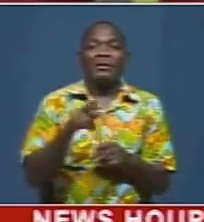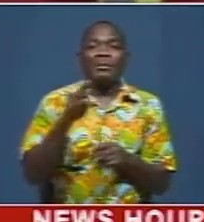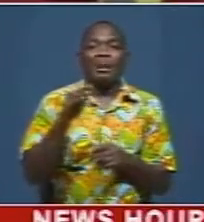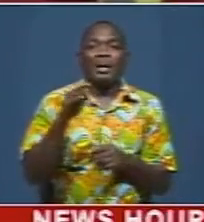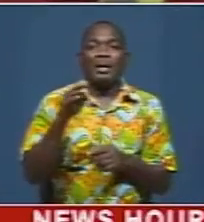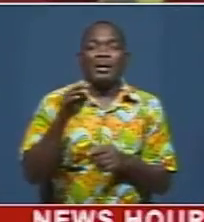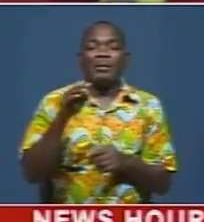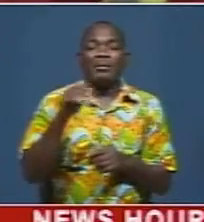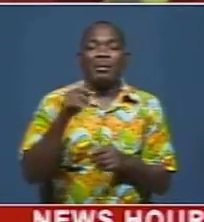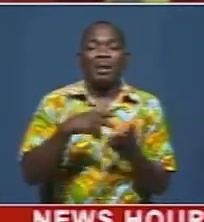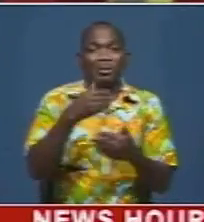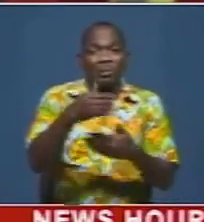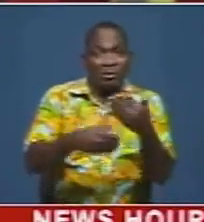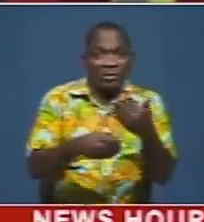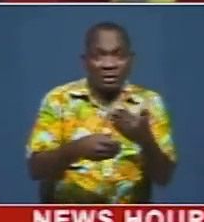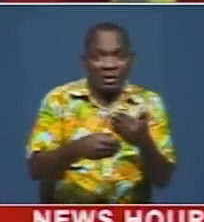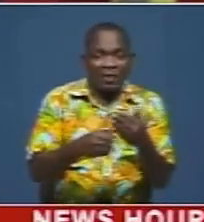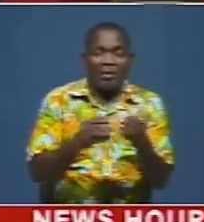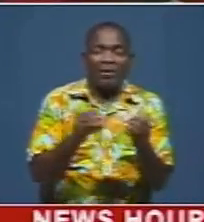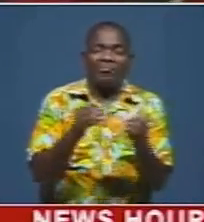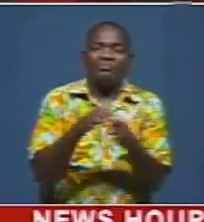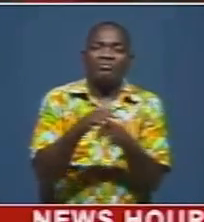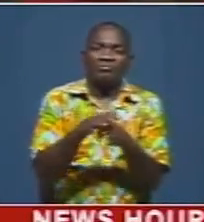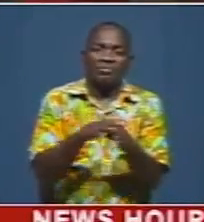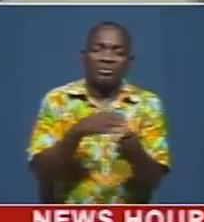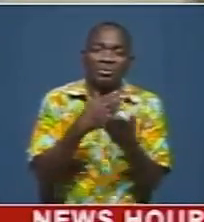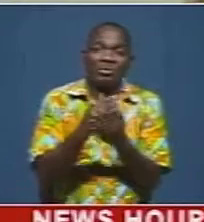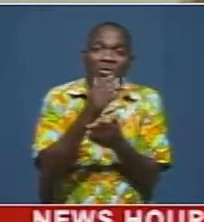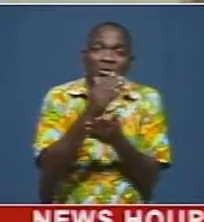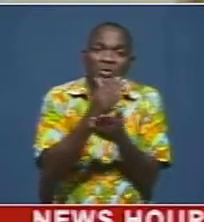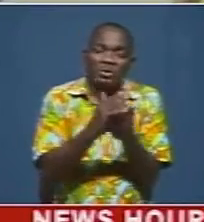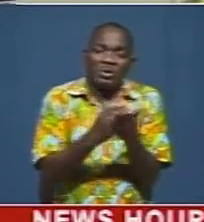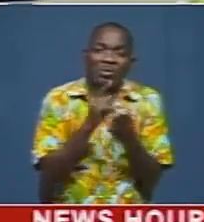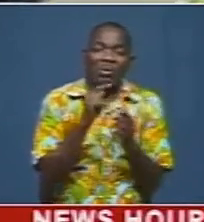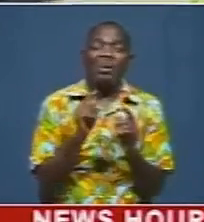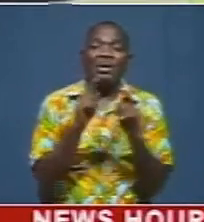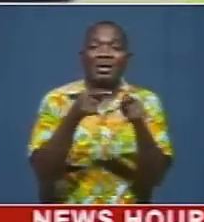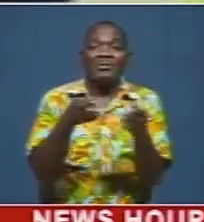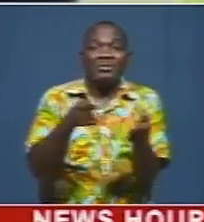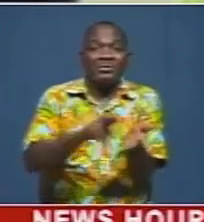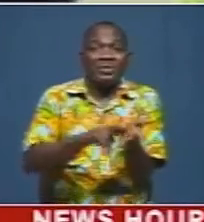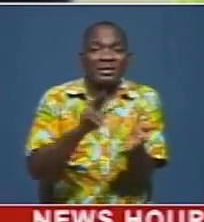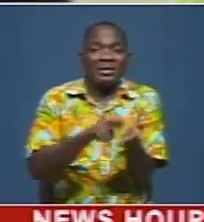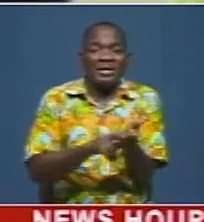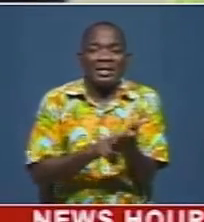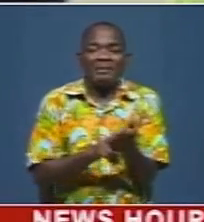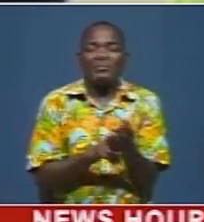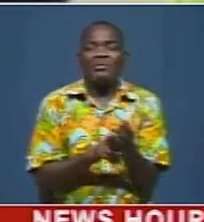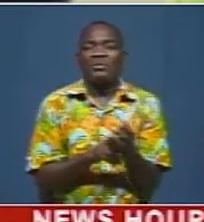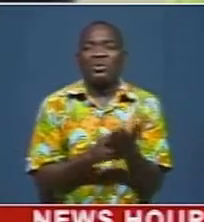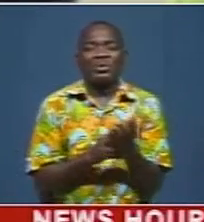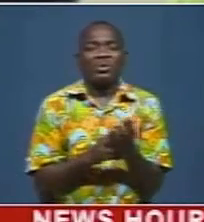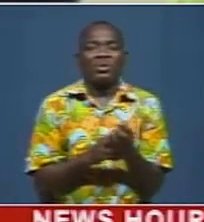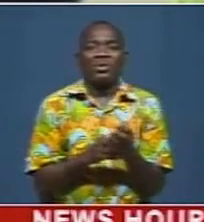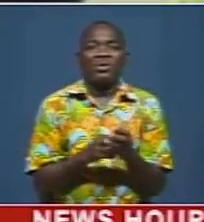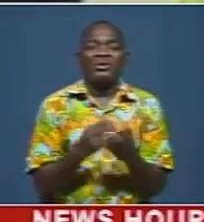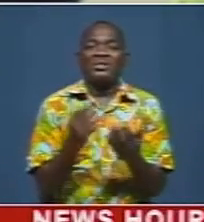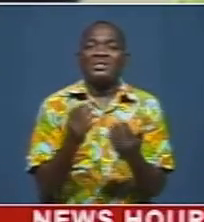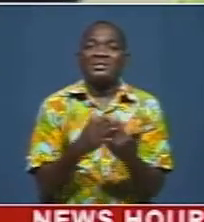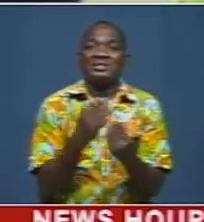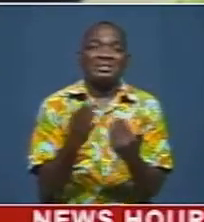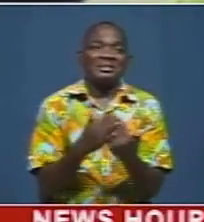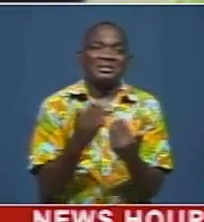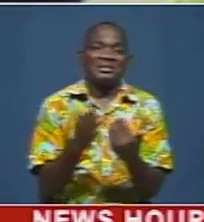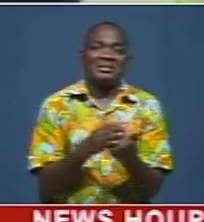said the process had been smooth, but some of those who came to register could not produce the appropriate